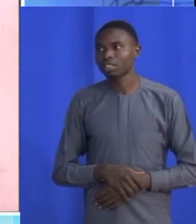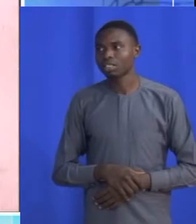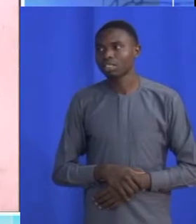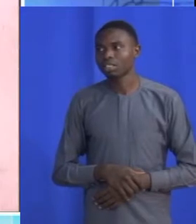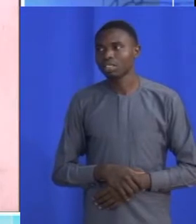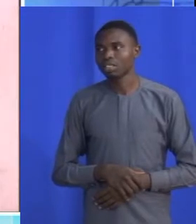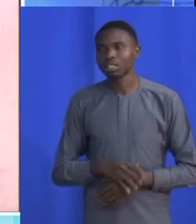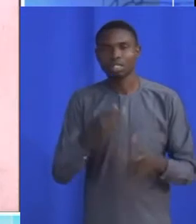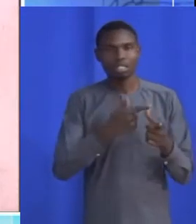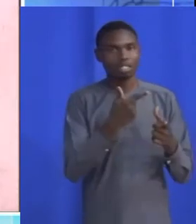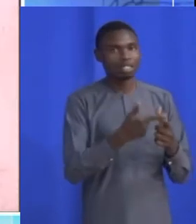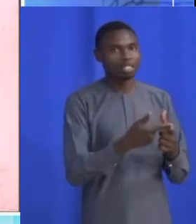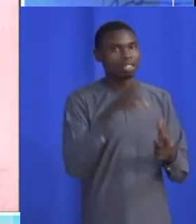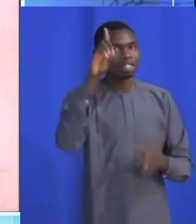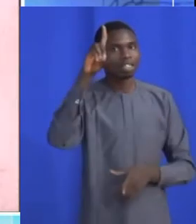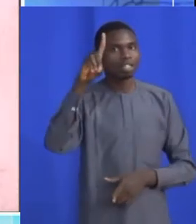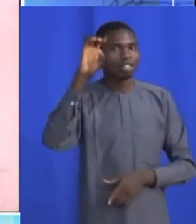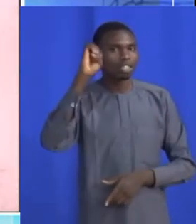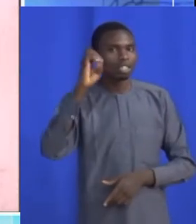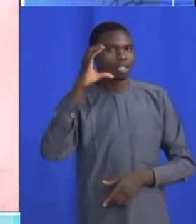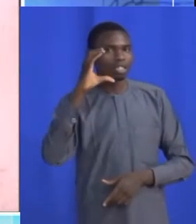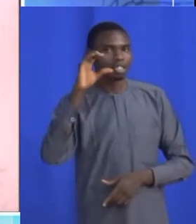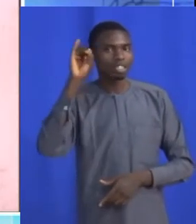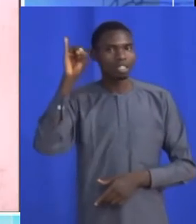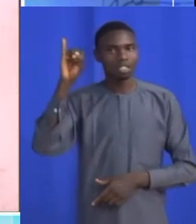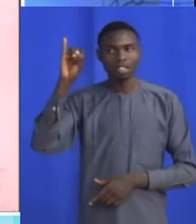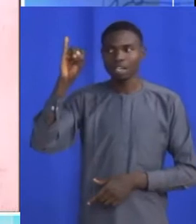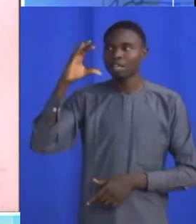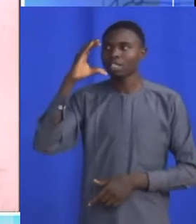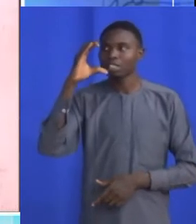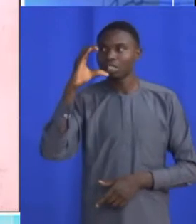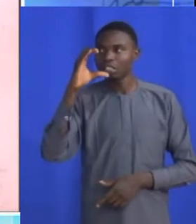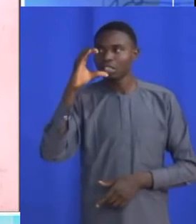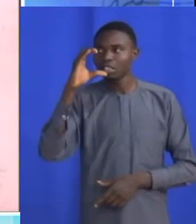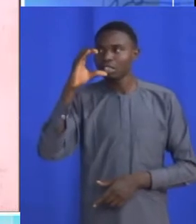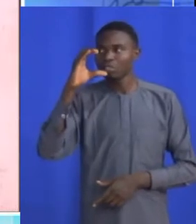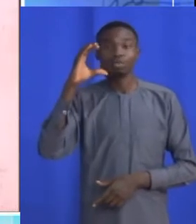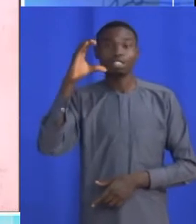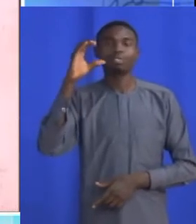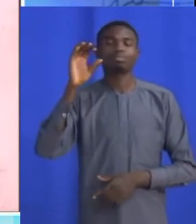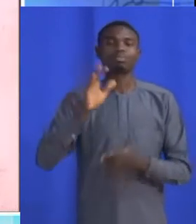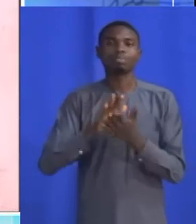the fundamental human rights of the citizens, such a government is not a democratic government. I